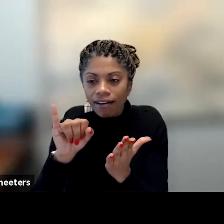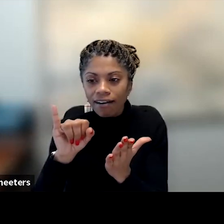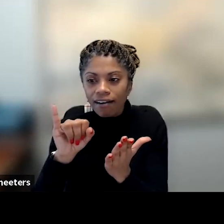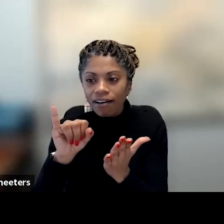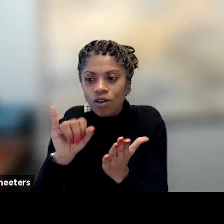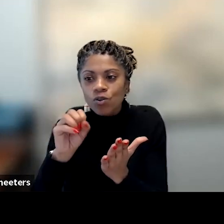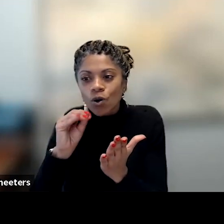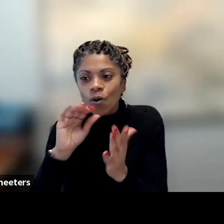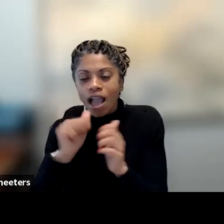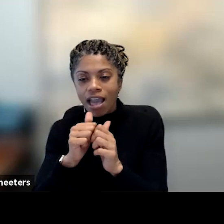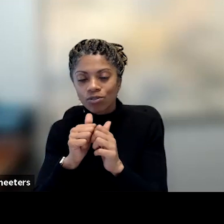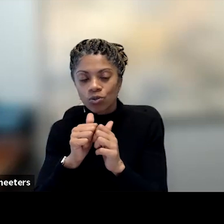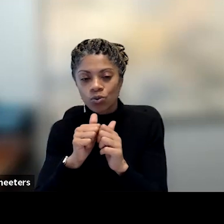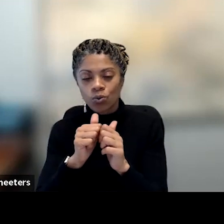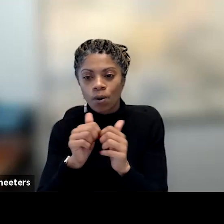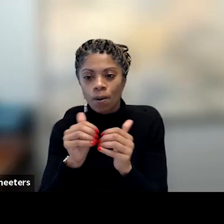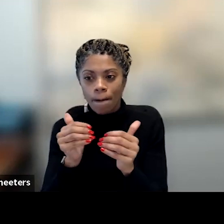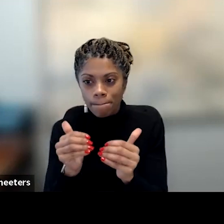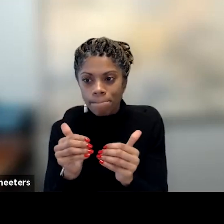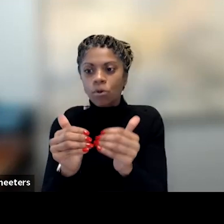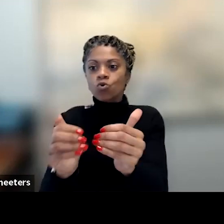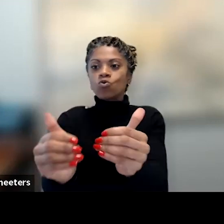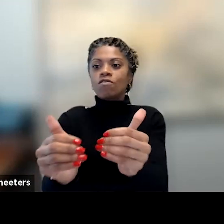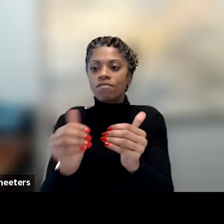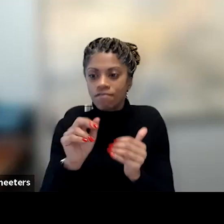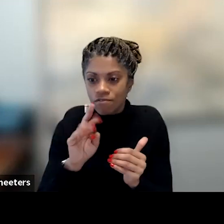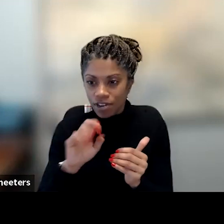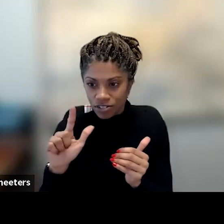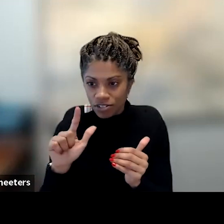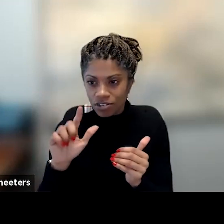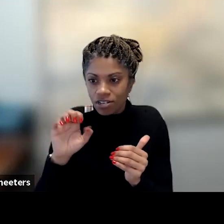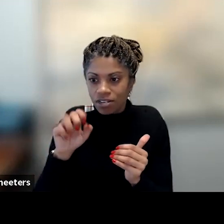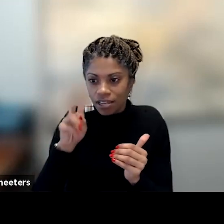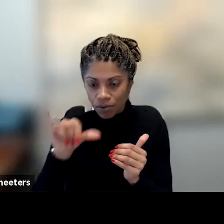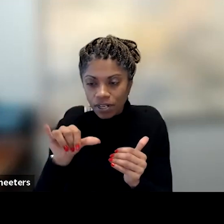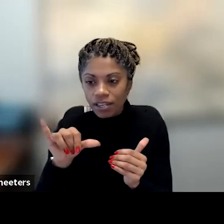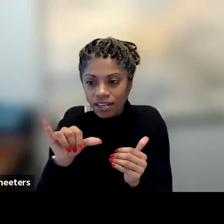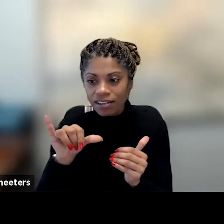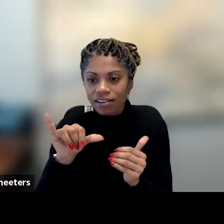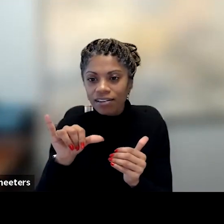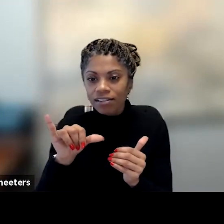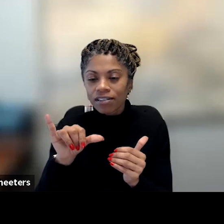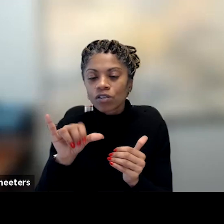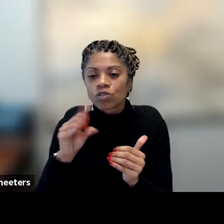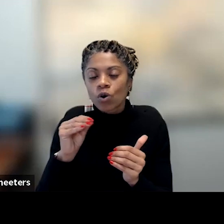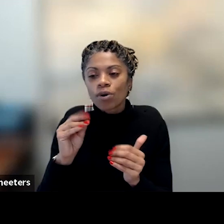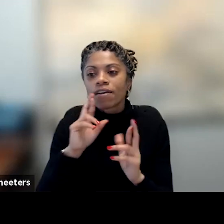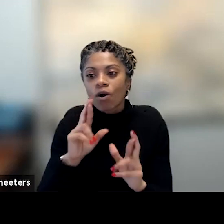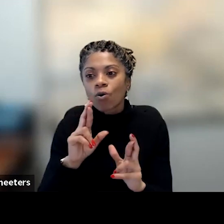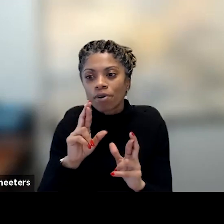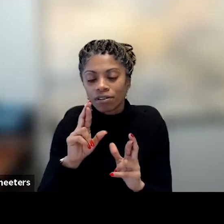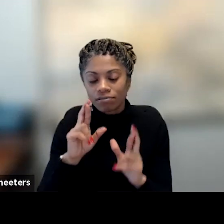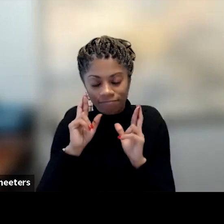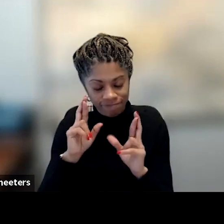racial equity in spite of all the barriers and institutional challenges that may be facing. And we hope that this tool and this